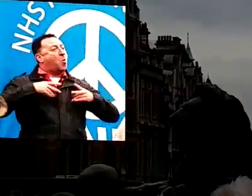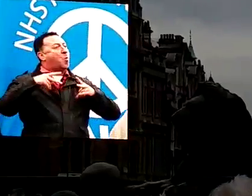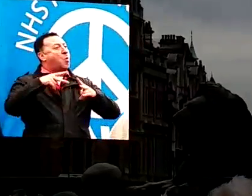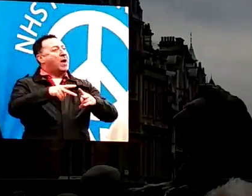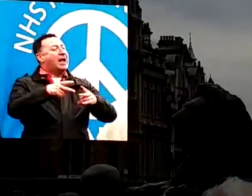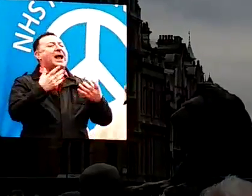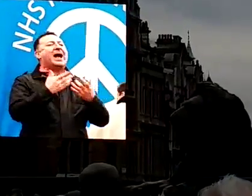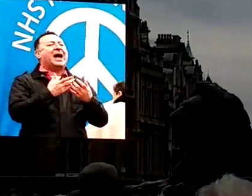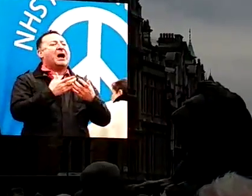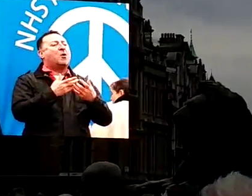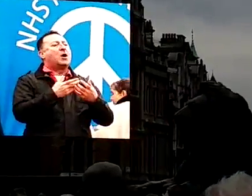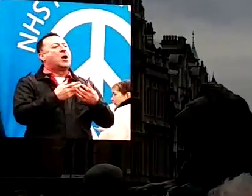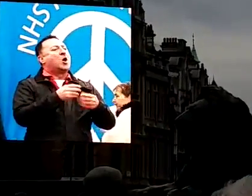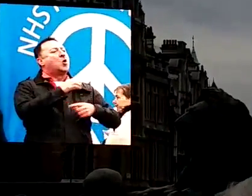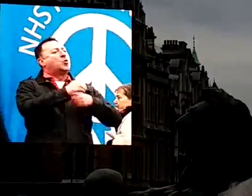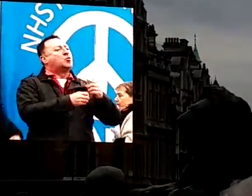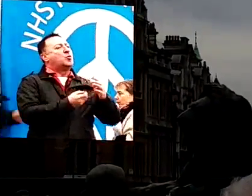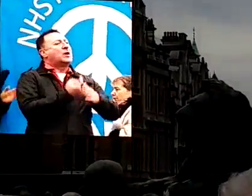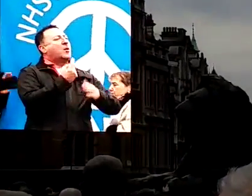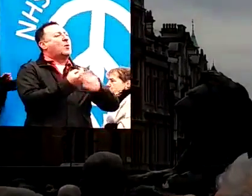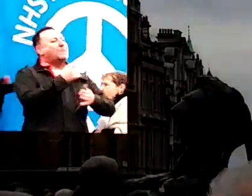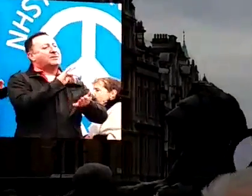get rid of nuclear weapons.